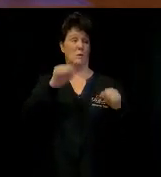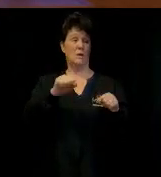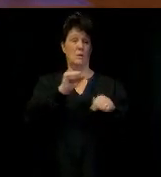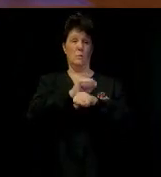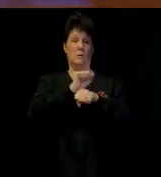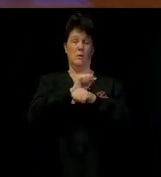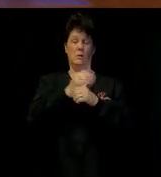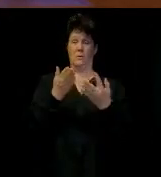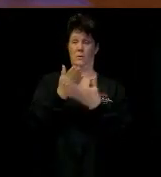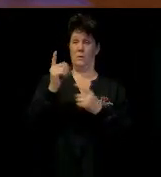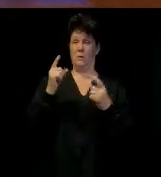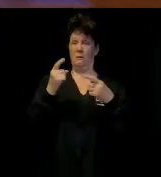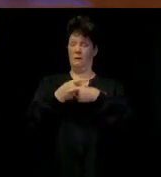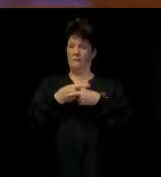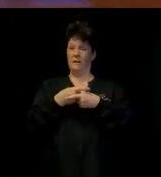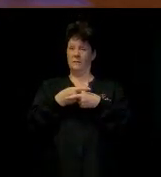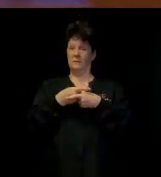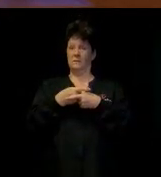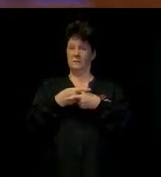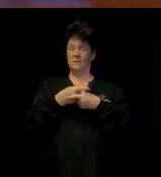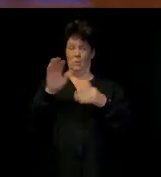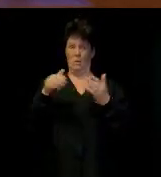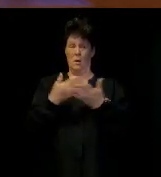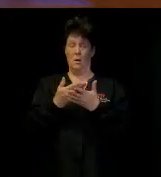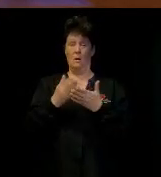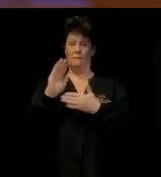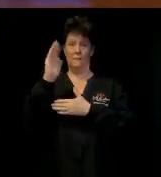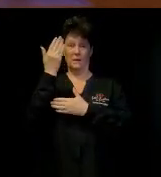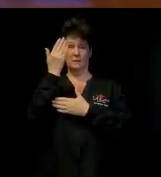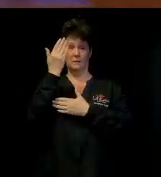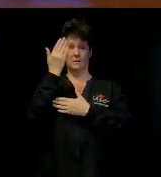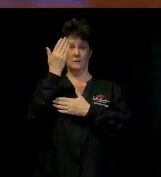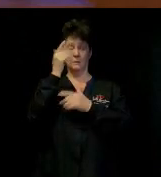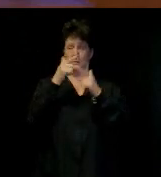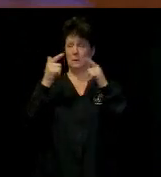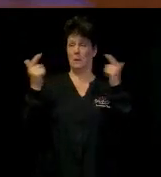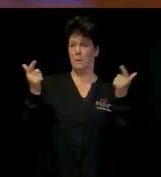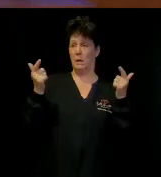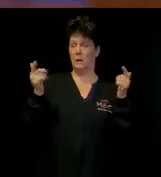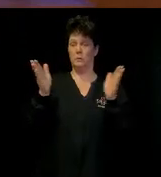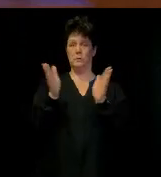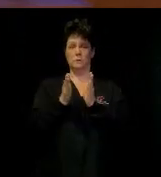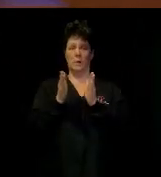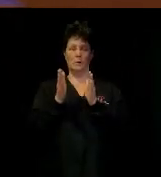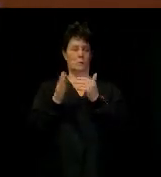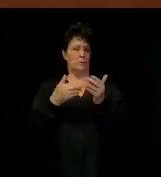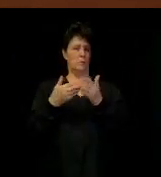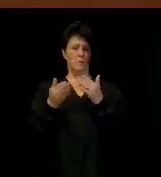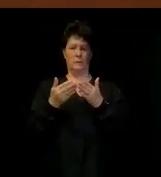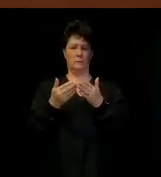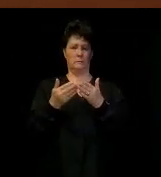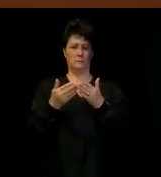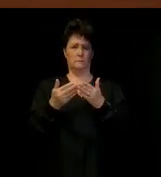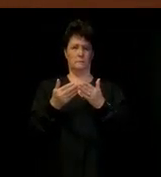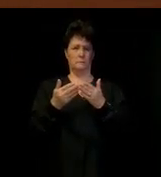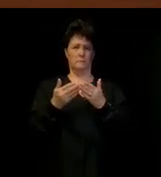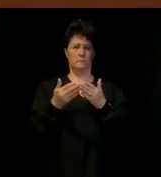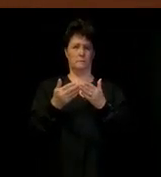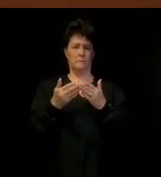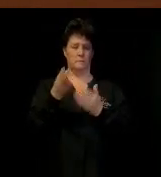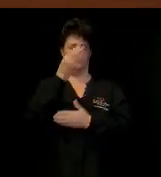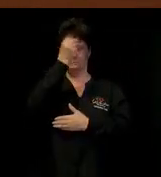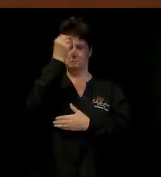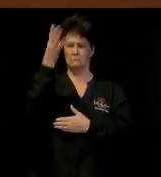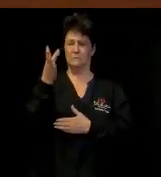us have been facing. We've all faced it. It could be big, it could be small, but it's still conflict. So I want you to know that